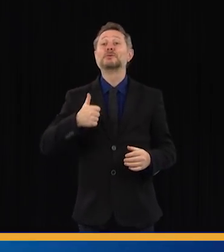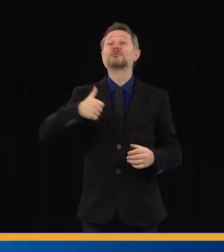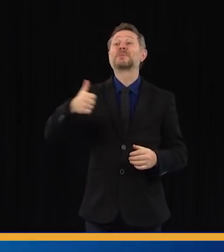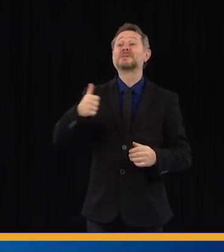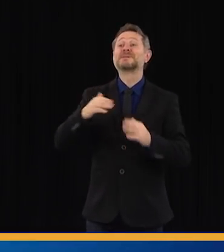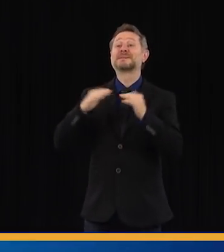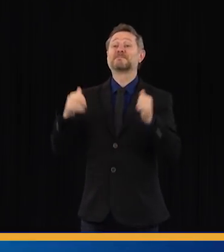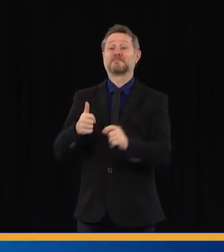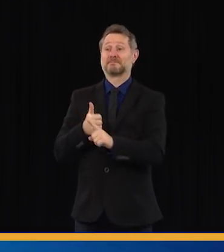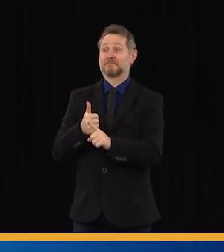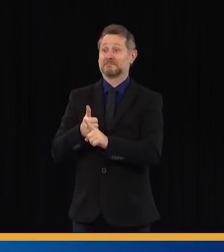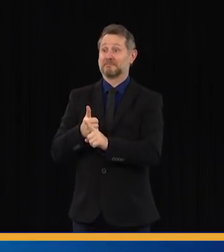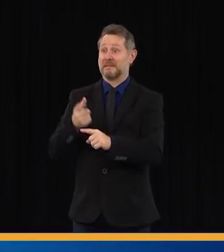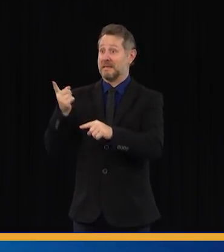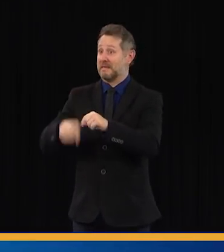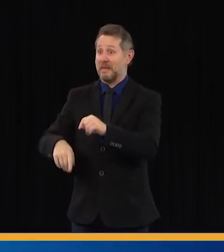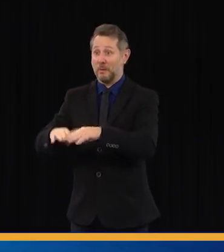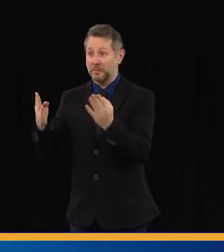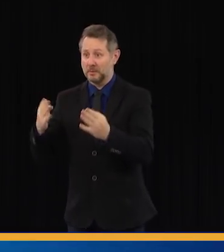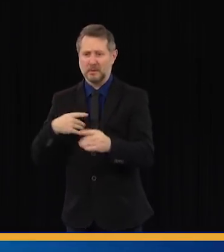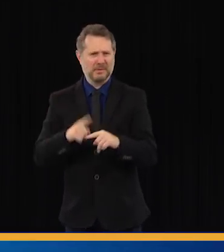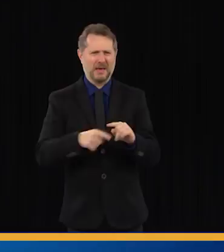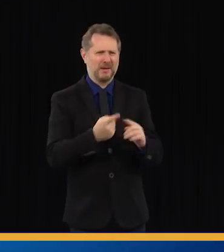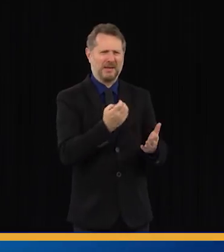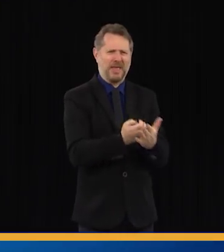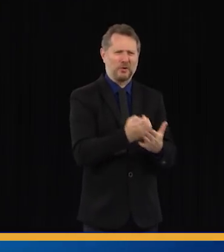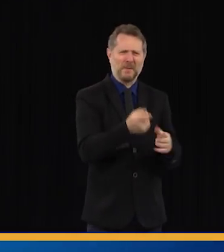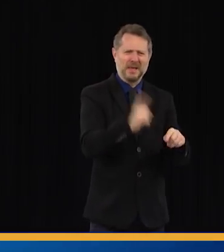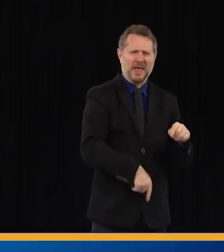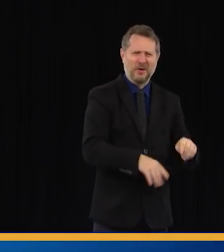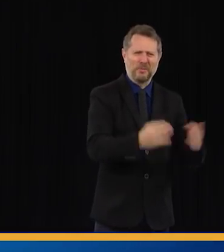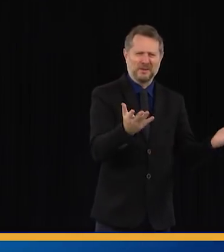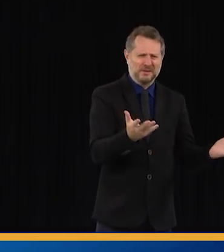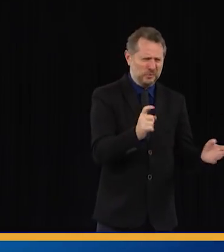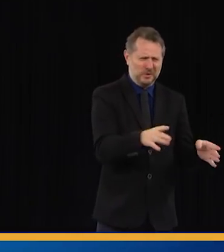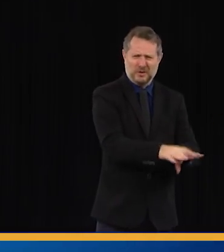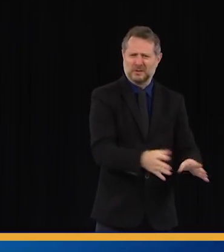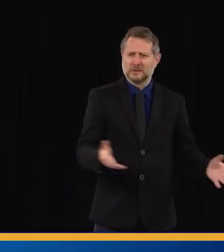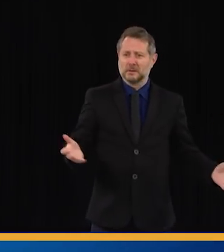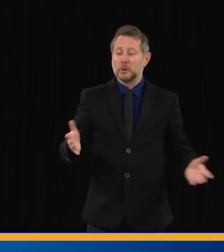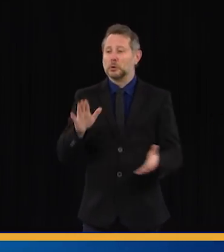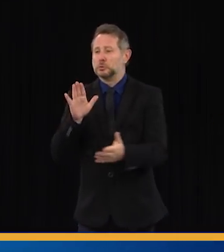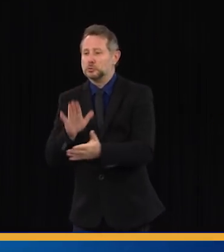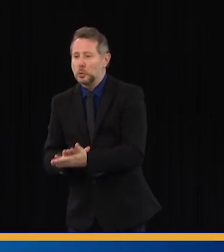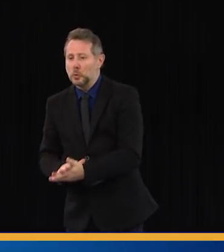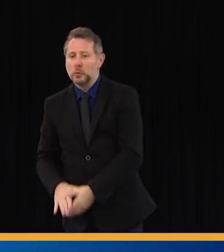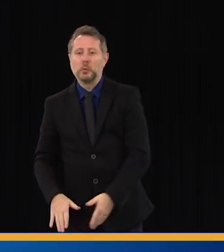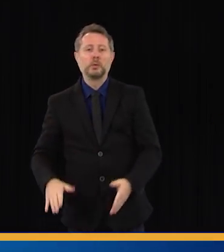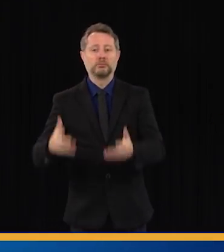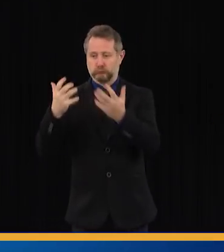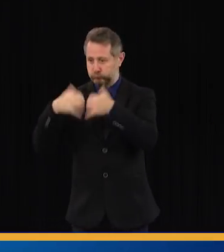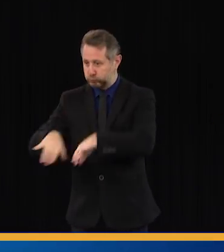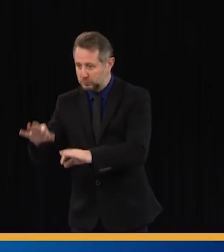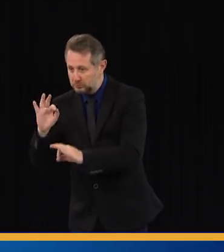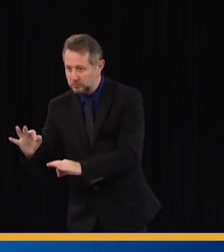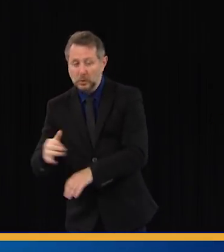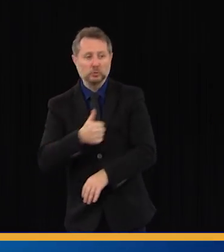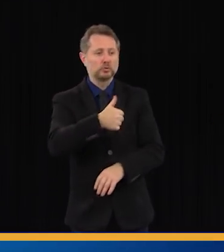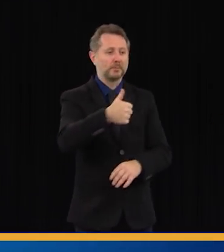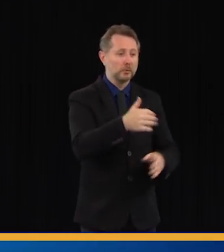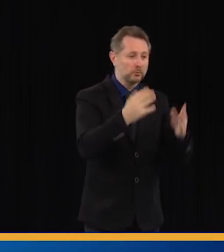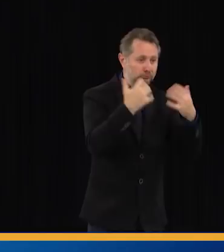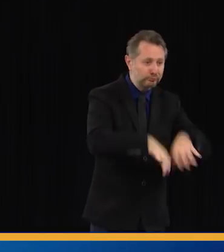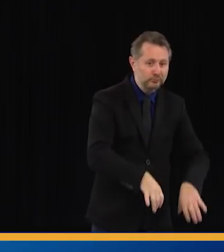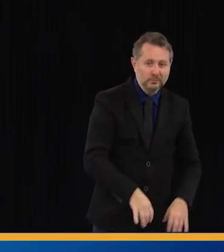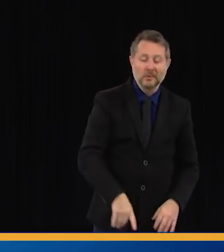you can't reopen the economy. It just doesn't happen. You have to coordinate the schools with the transportation, with the economic system.